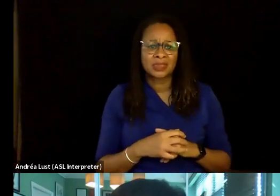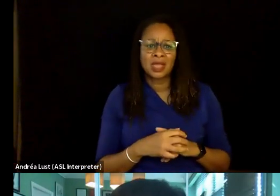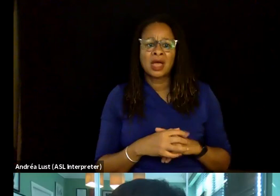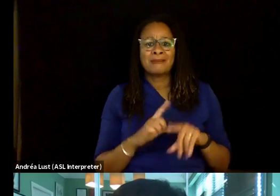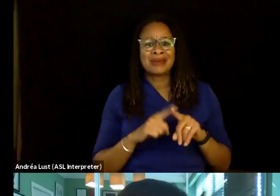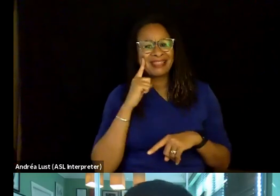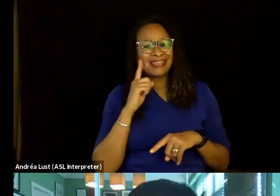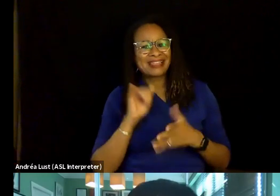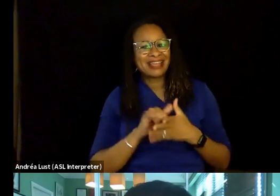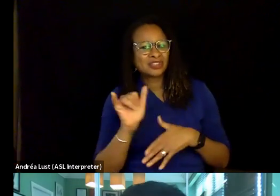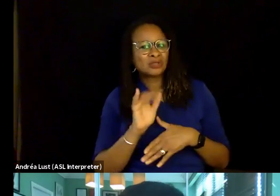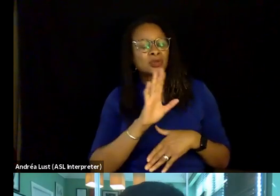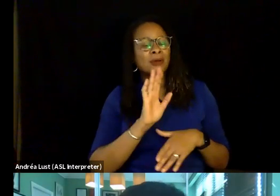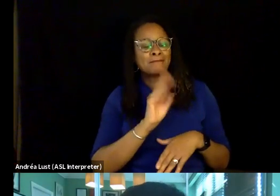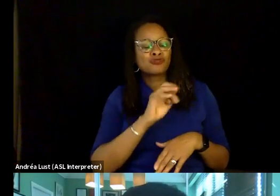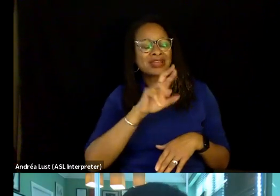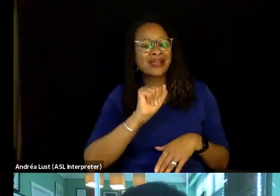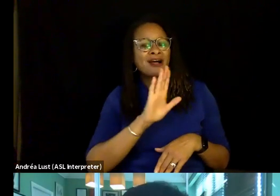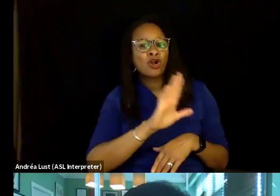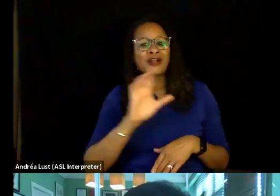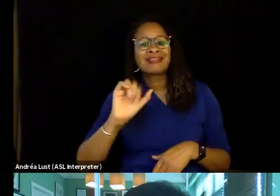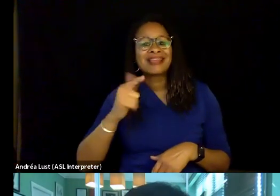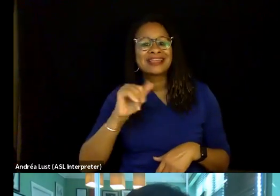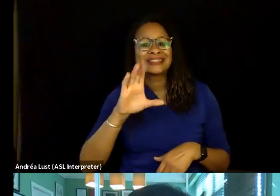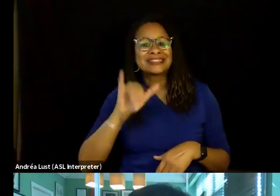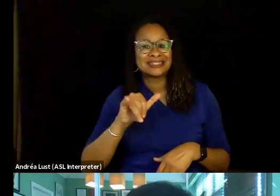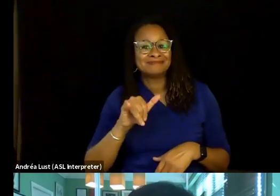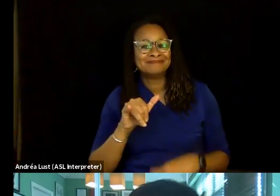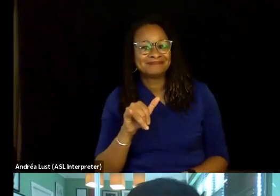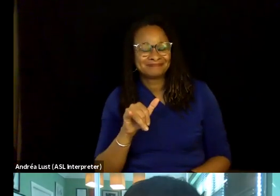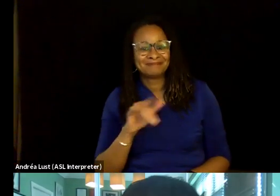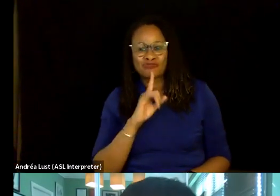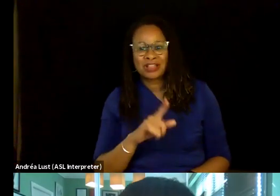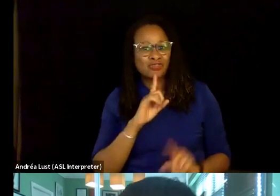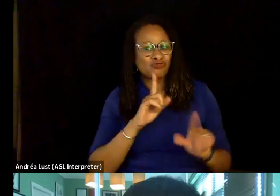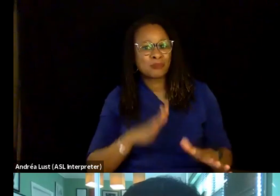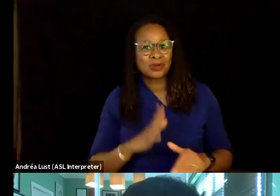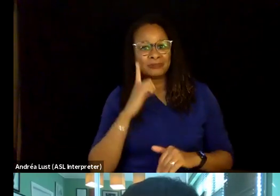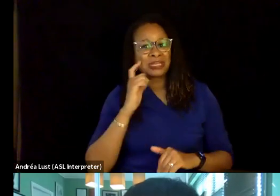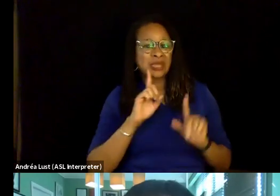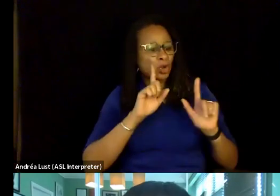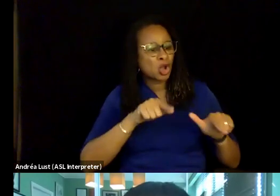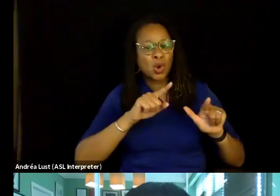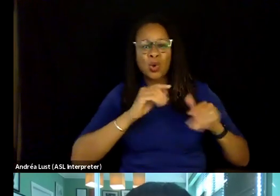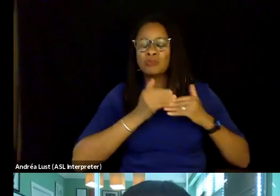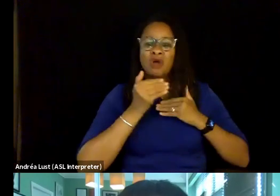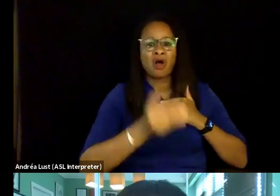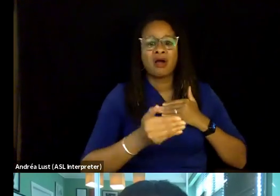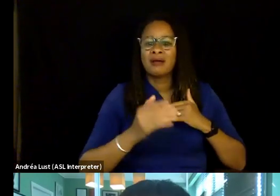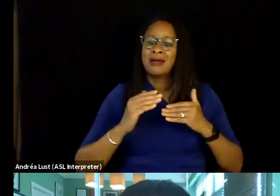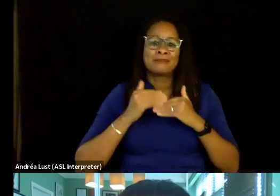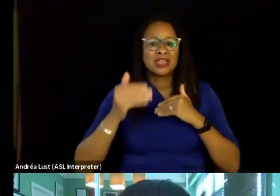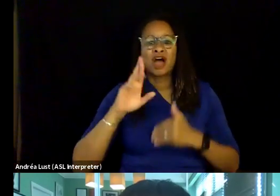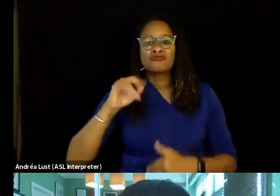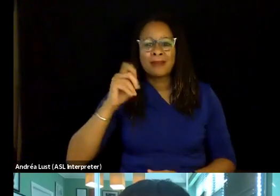that's also Maria's legacy, the reporters, really. It's because they will go on beyond Rappler. They're young and they're